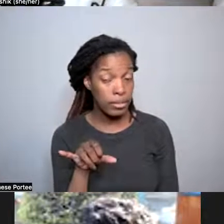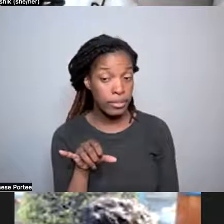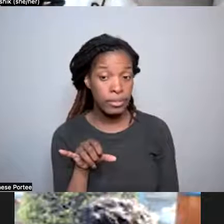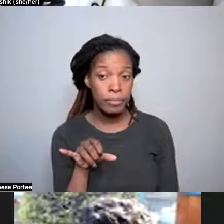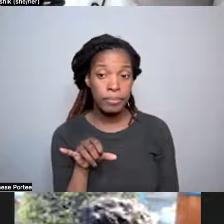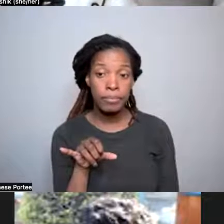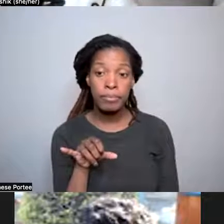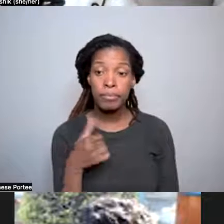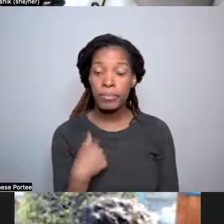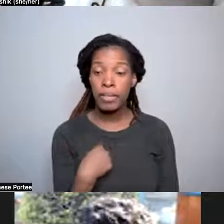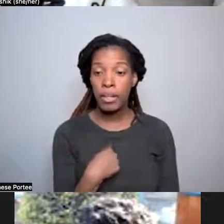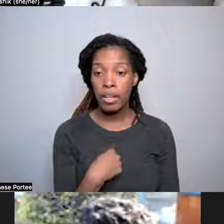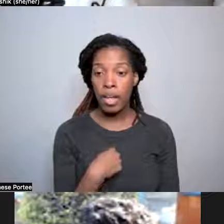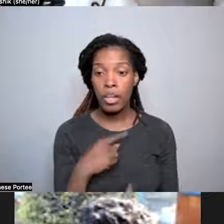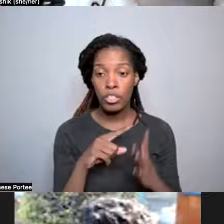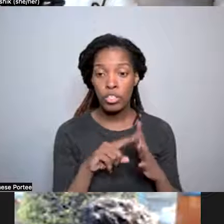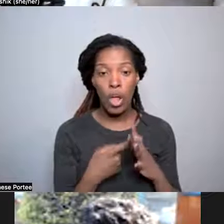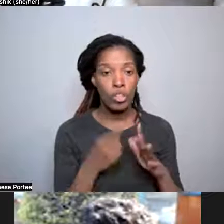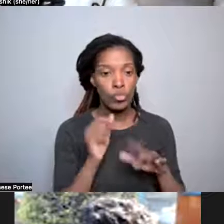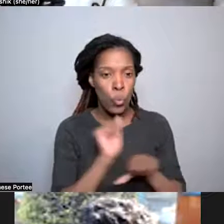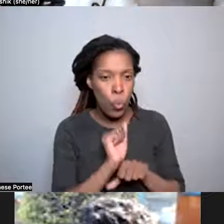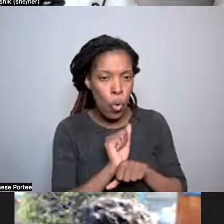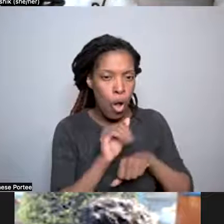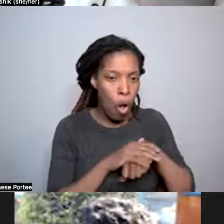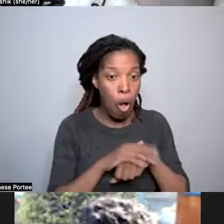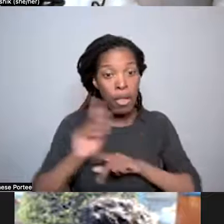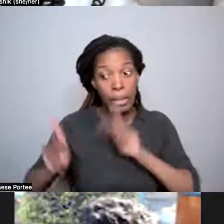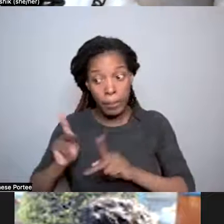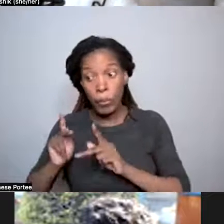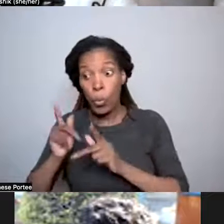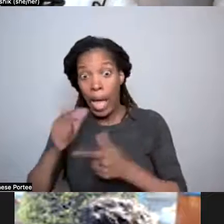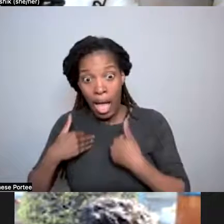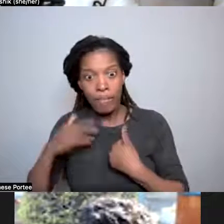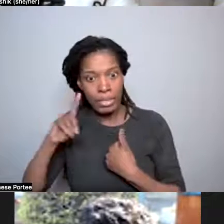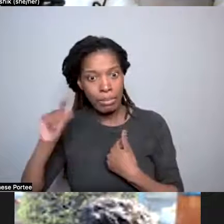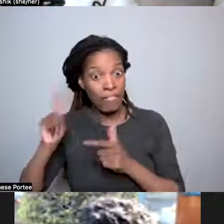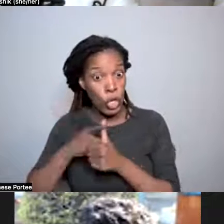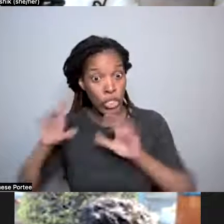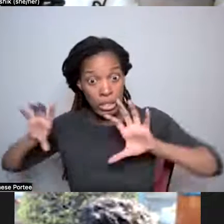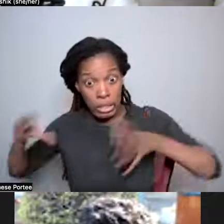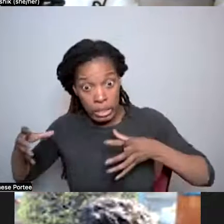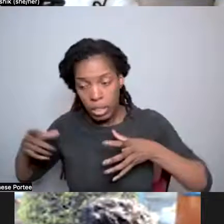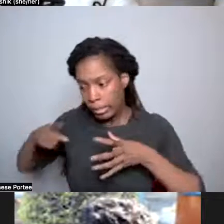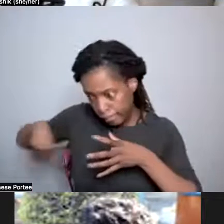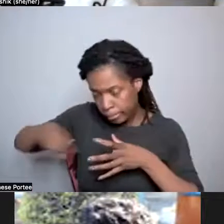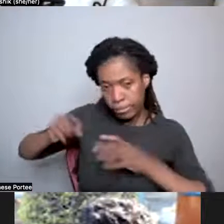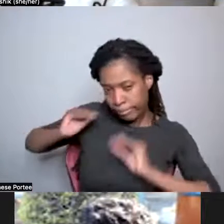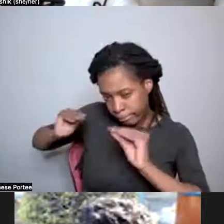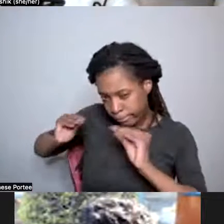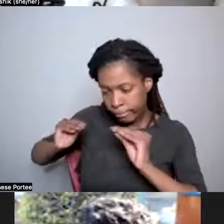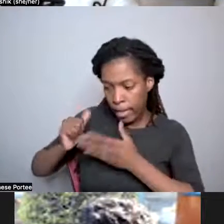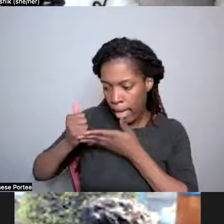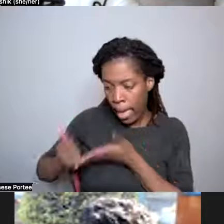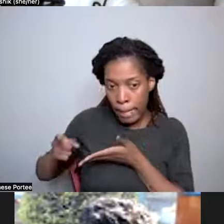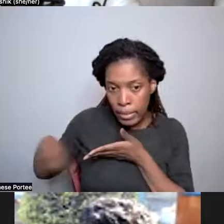I started to work on people with disability first, to help them to be